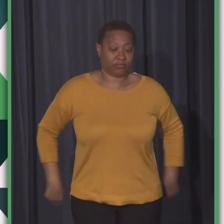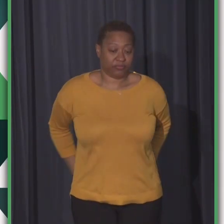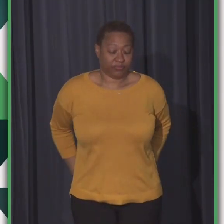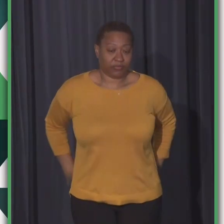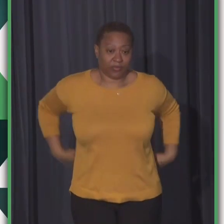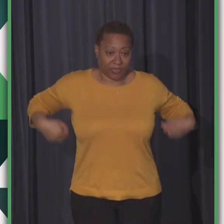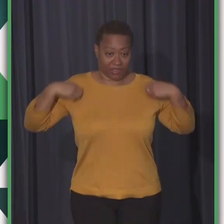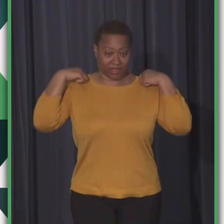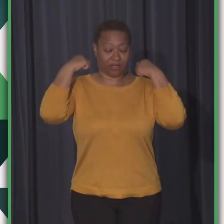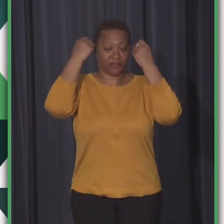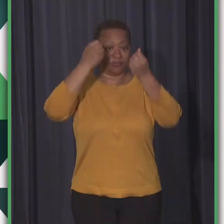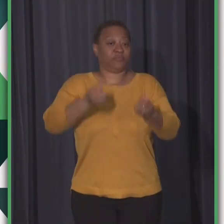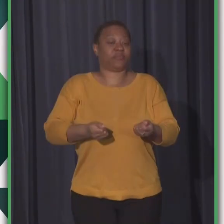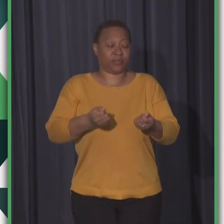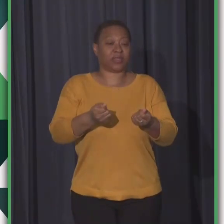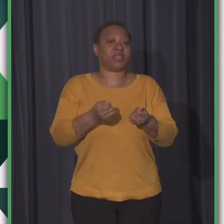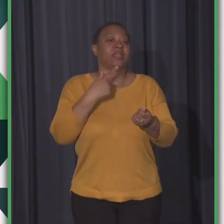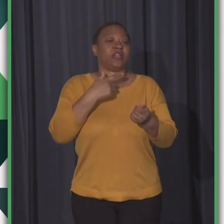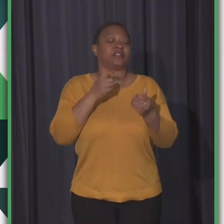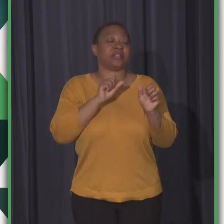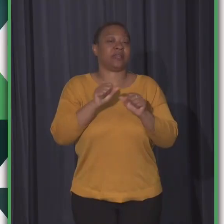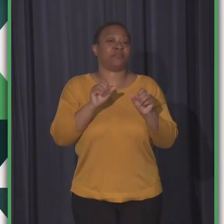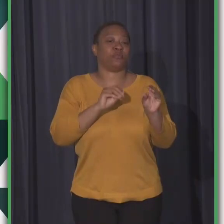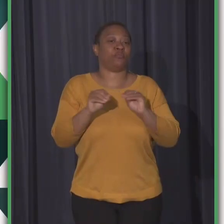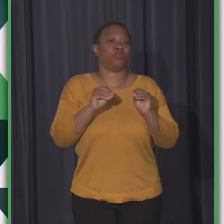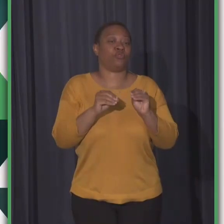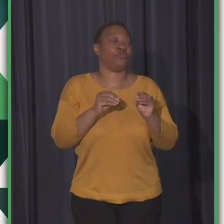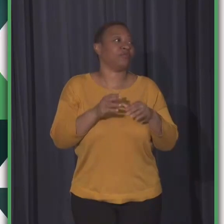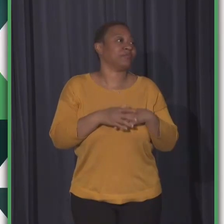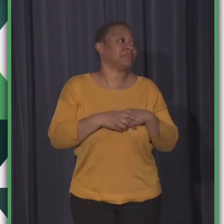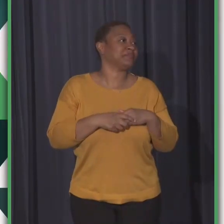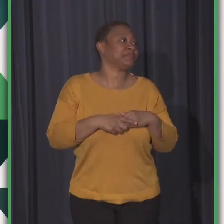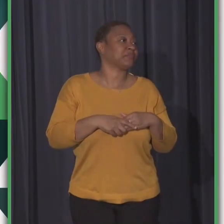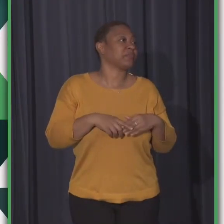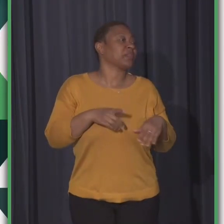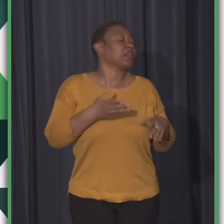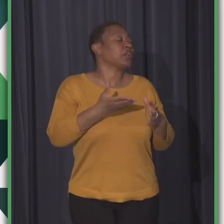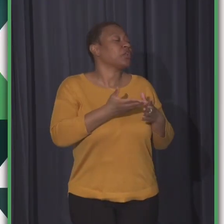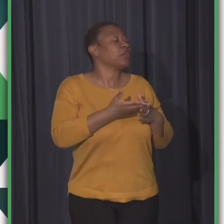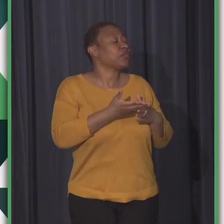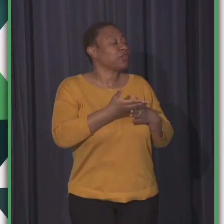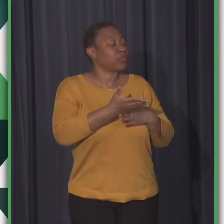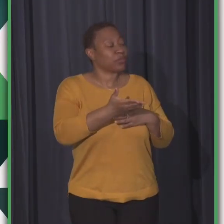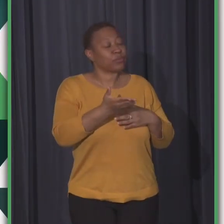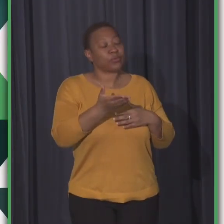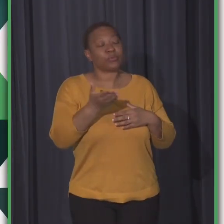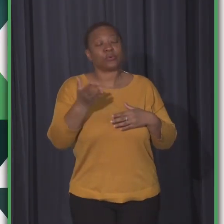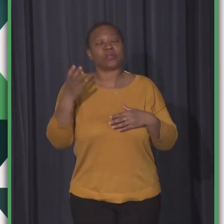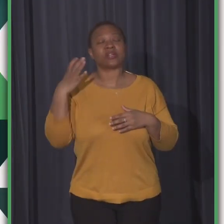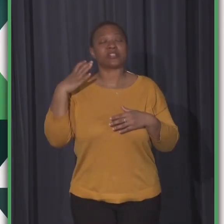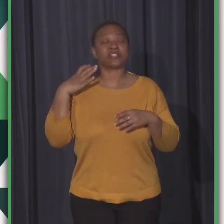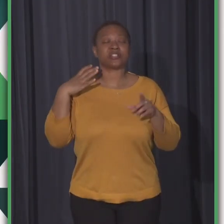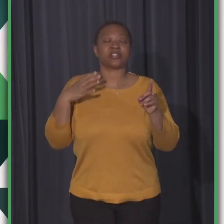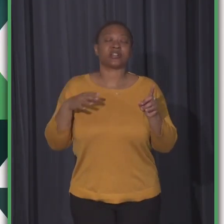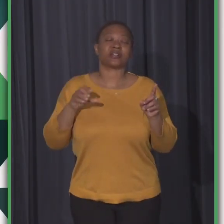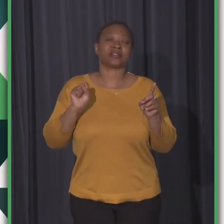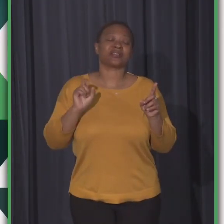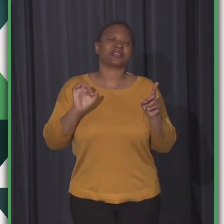more mobile and Okay. more dangerous. Yeah, let's hear it. Sergeant Zhao. Hey, through the chair, Sergeant Zhao, Media Relations. Yes, sir. Good to